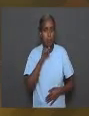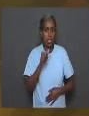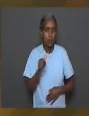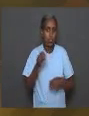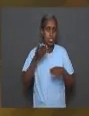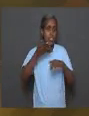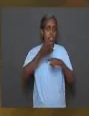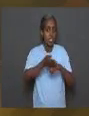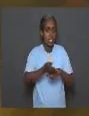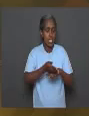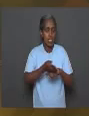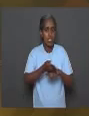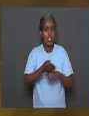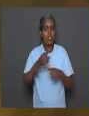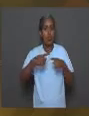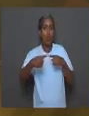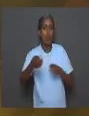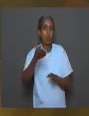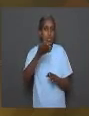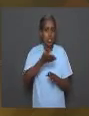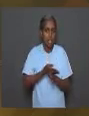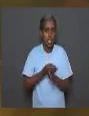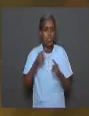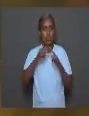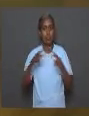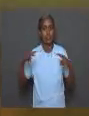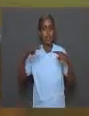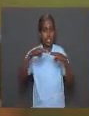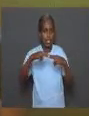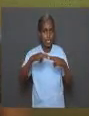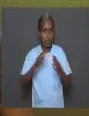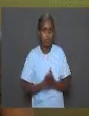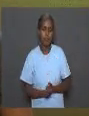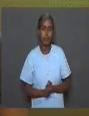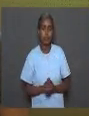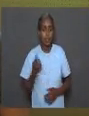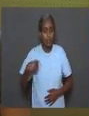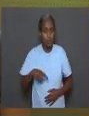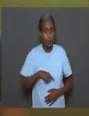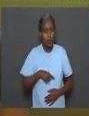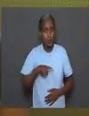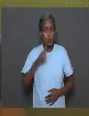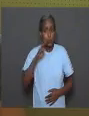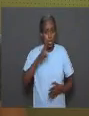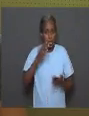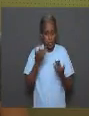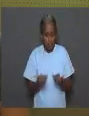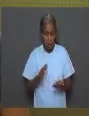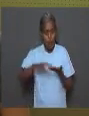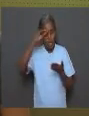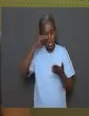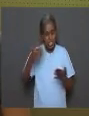intersect the opposite side to the vertex. We will now learn two